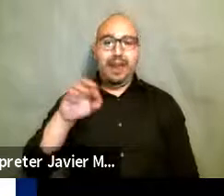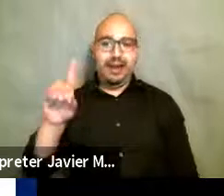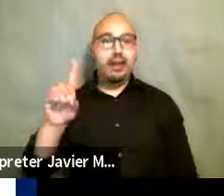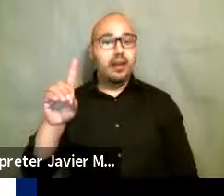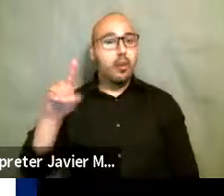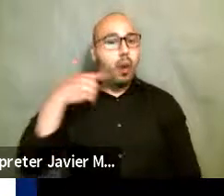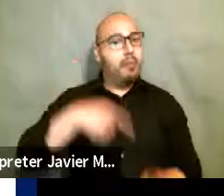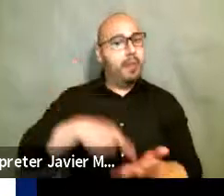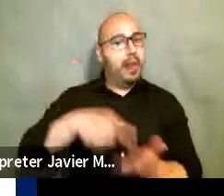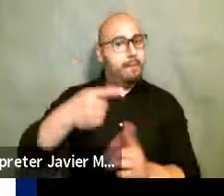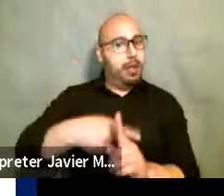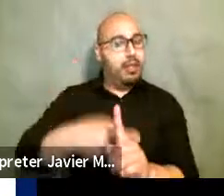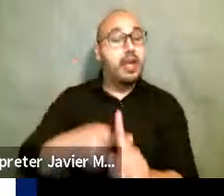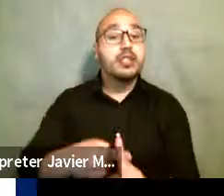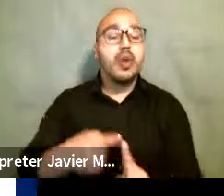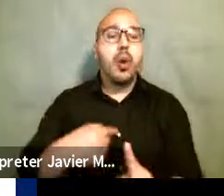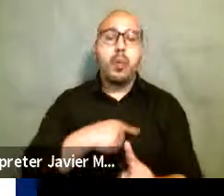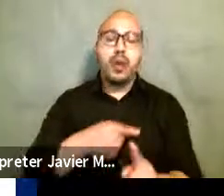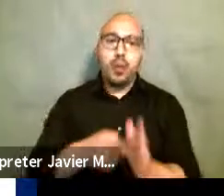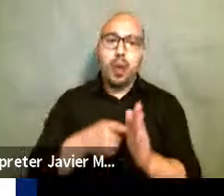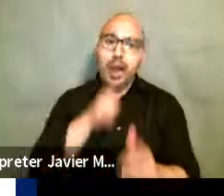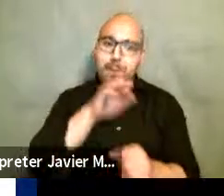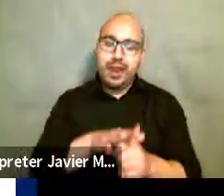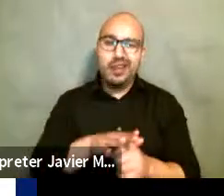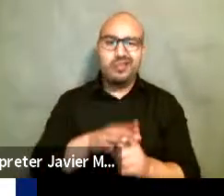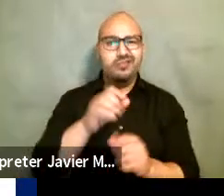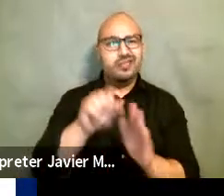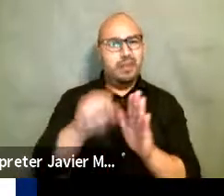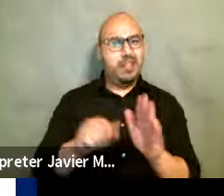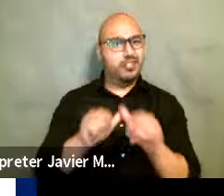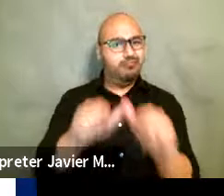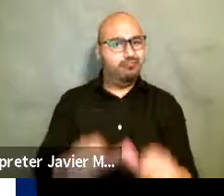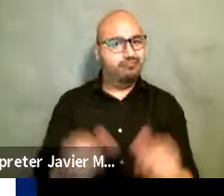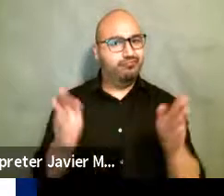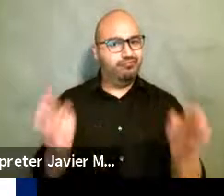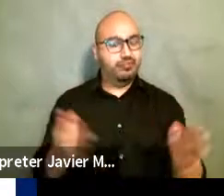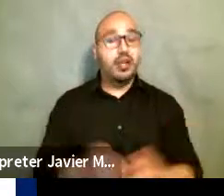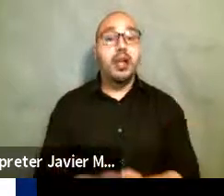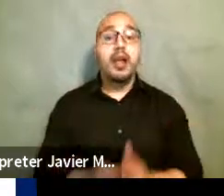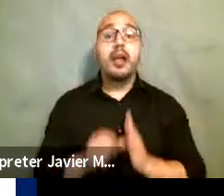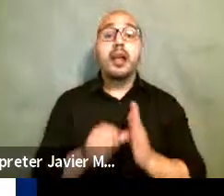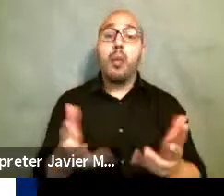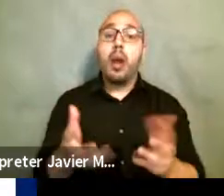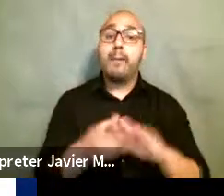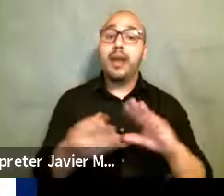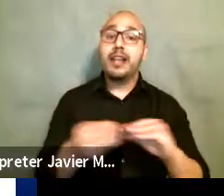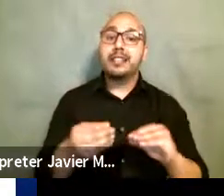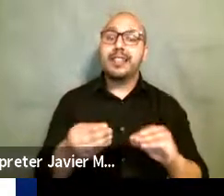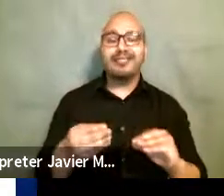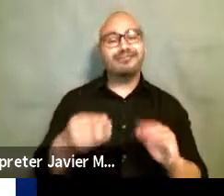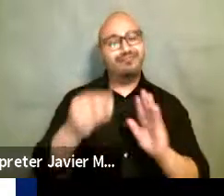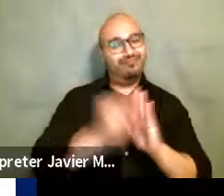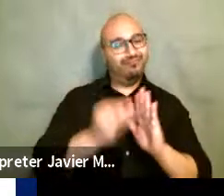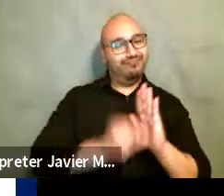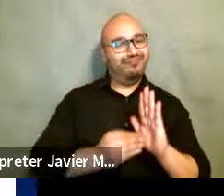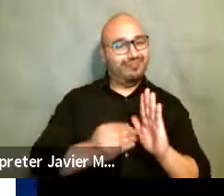do require that you commit for a semester long. Again, I do want to mention that the application just closed yesterday, but if